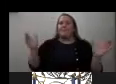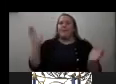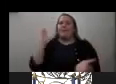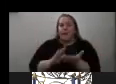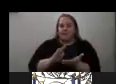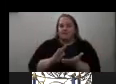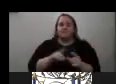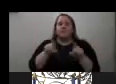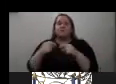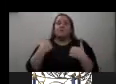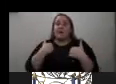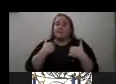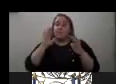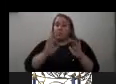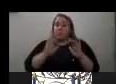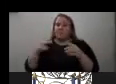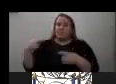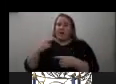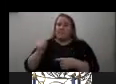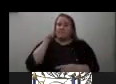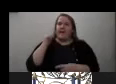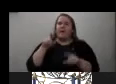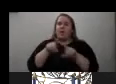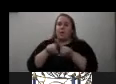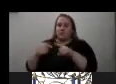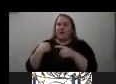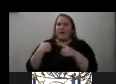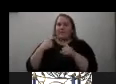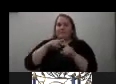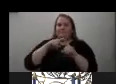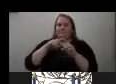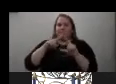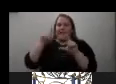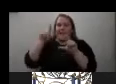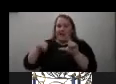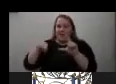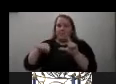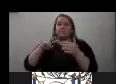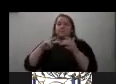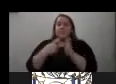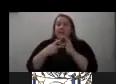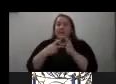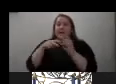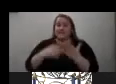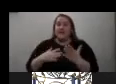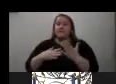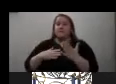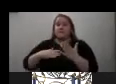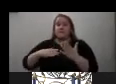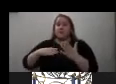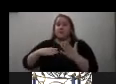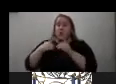the back of it. It's also angled so that when the dancer runs across the stage, the skirt flies